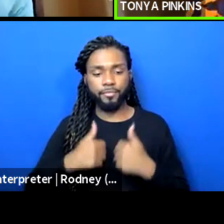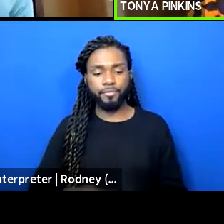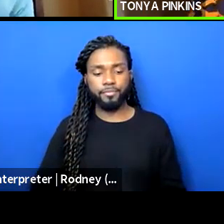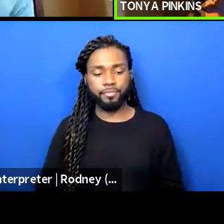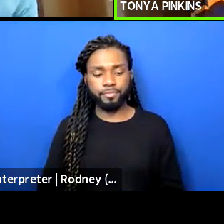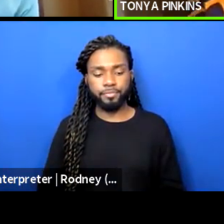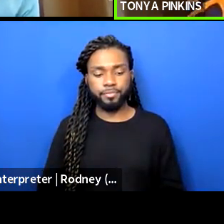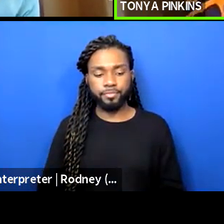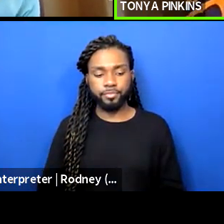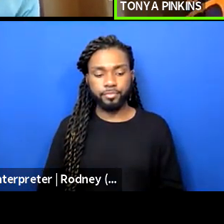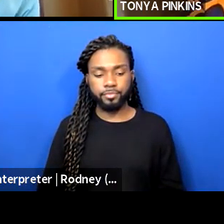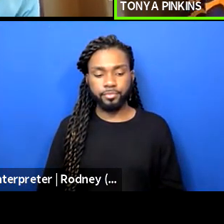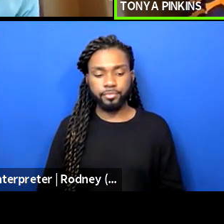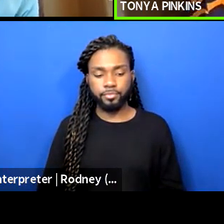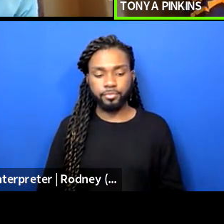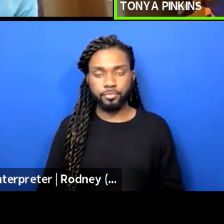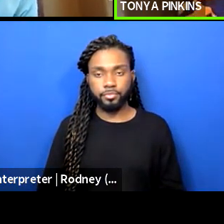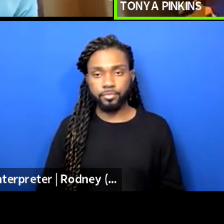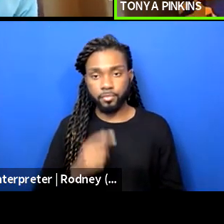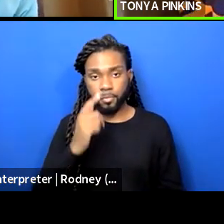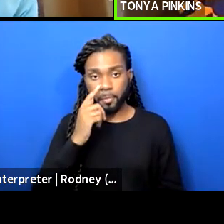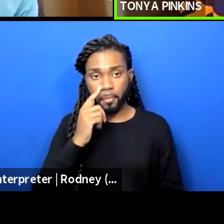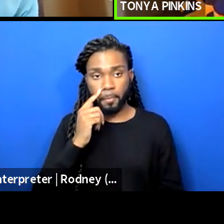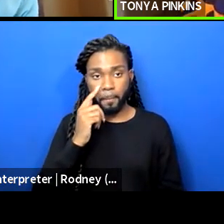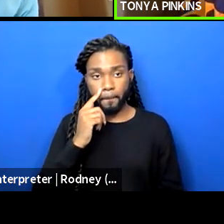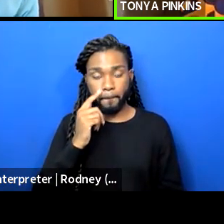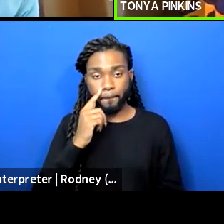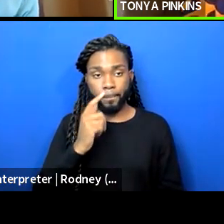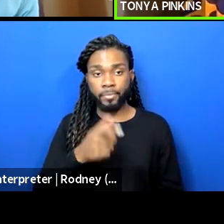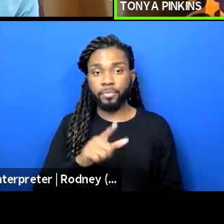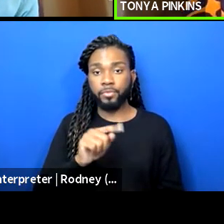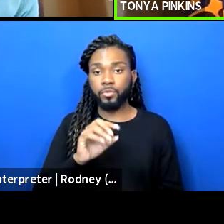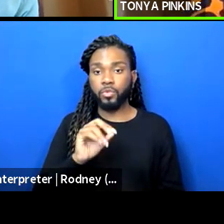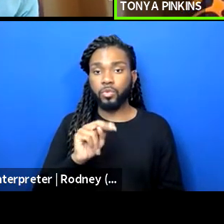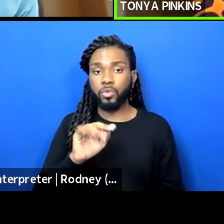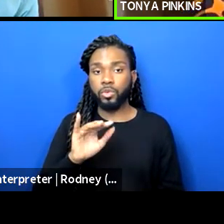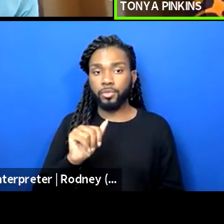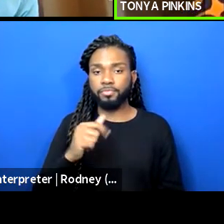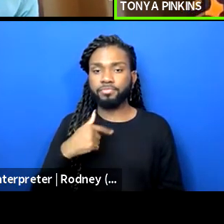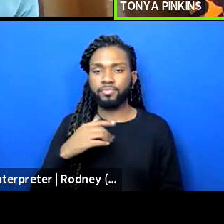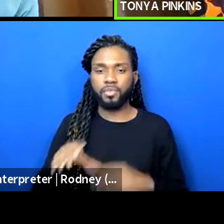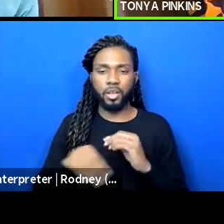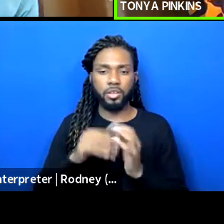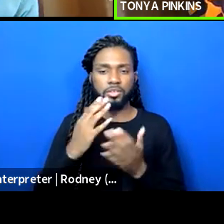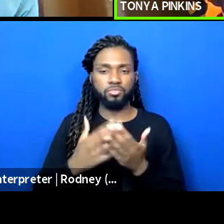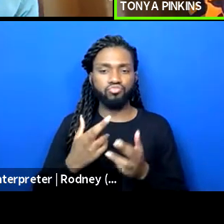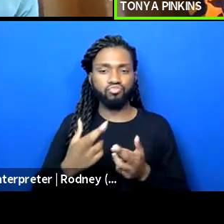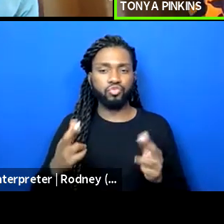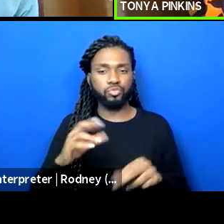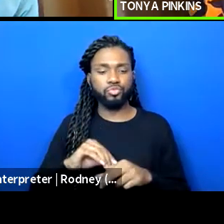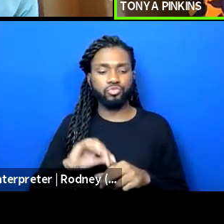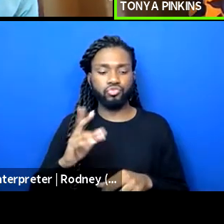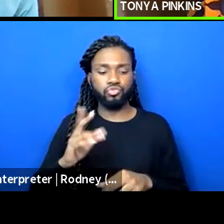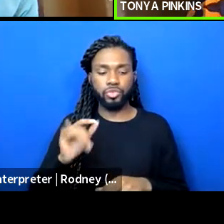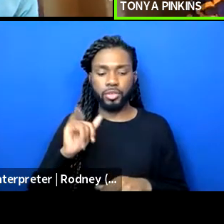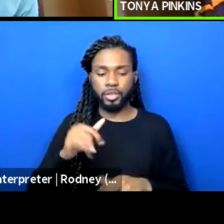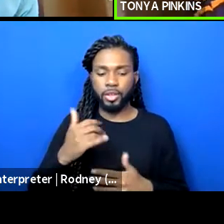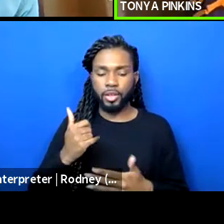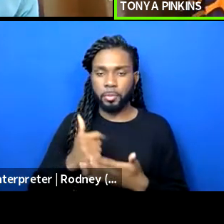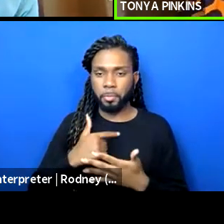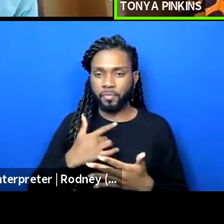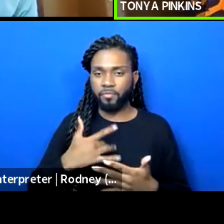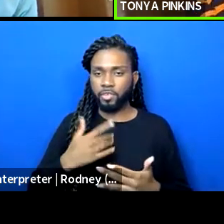I've been putting some resources in the chat of things that are filling me up right